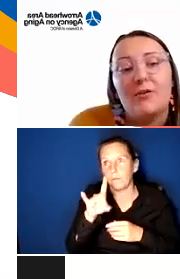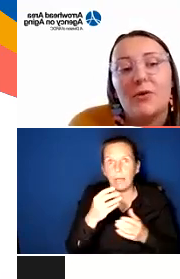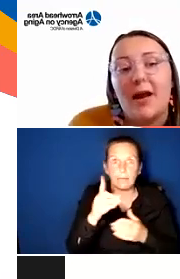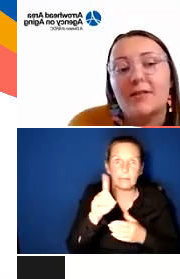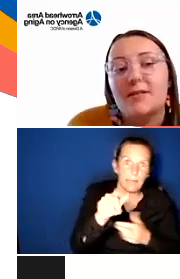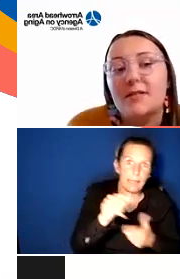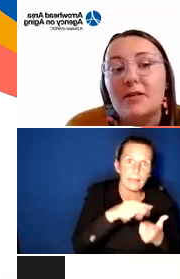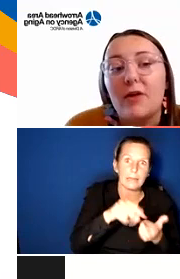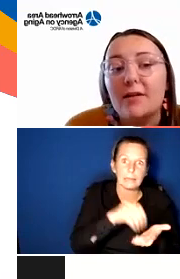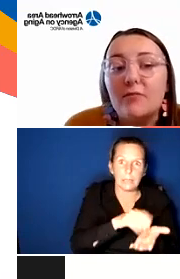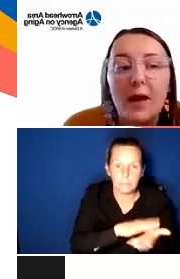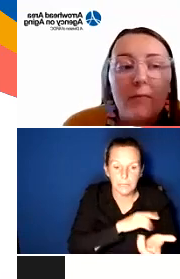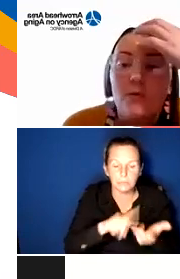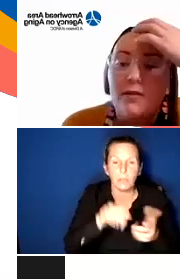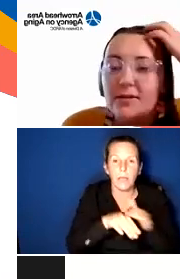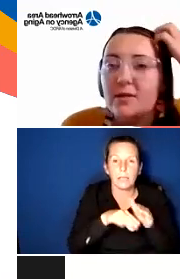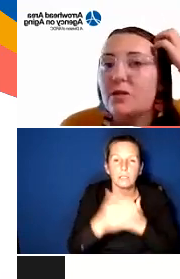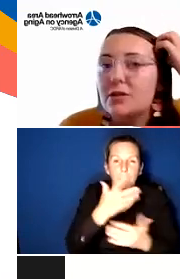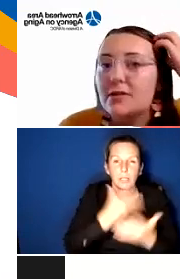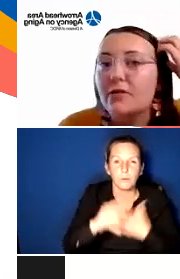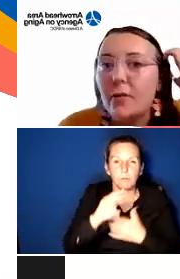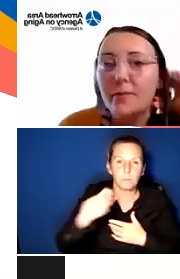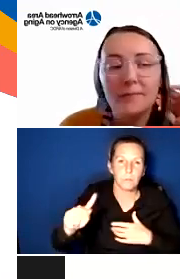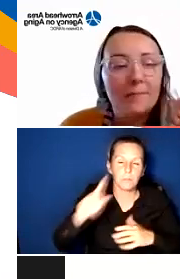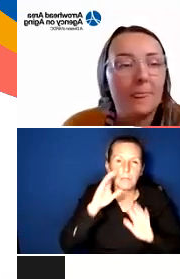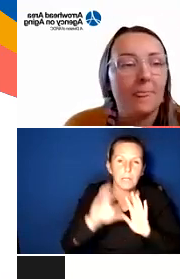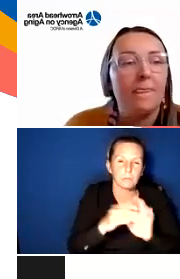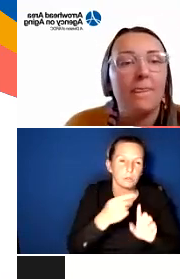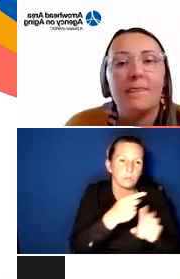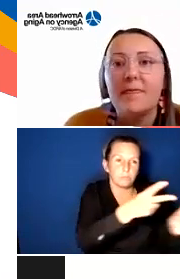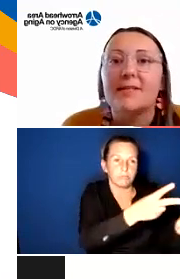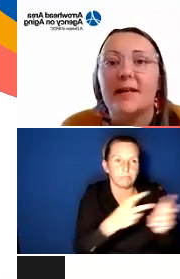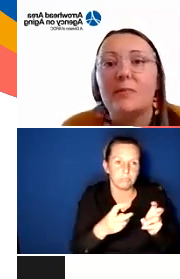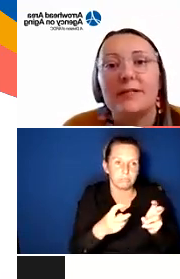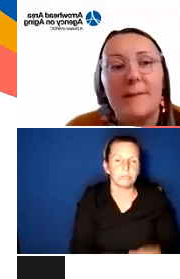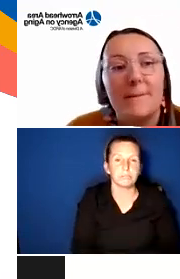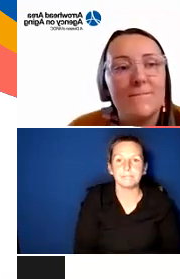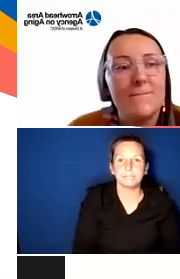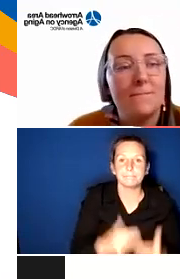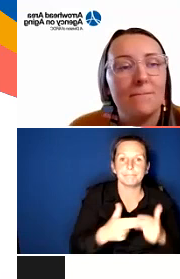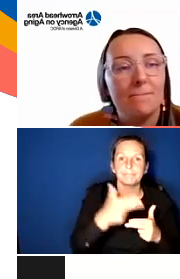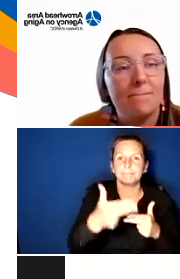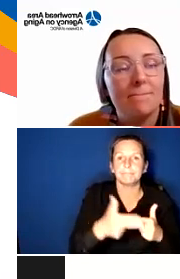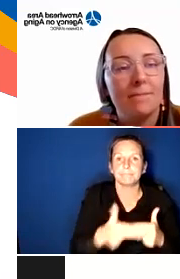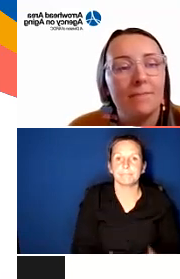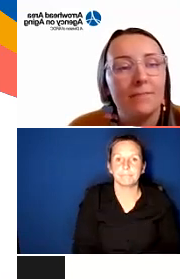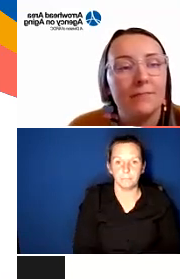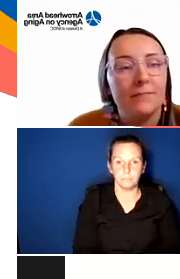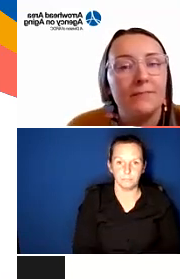and also access the interactive map where these images are from. Next slide, please.